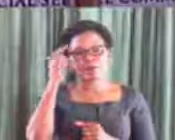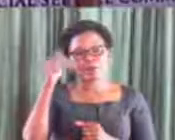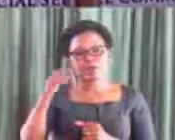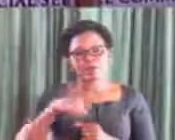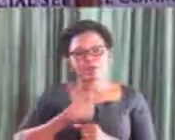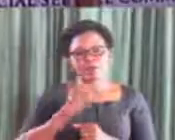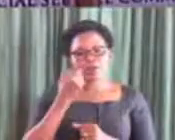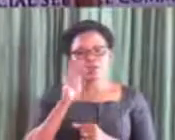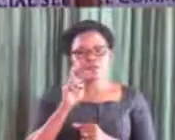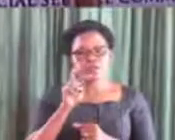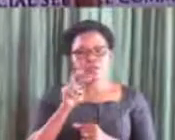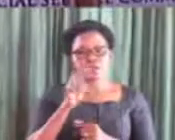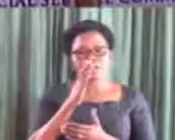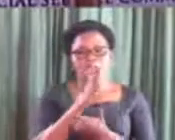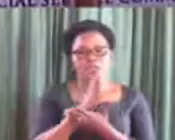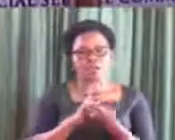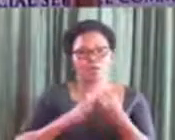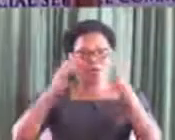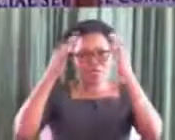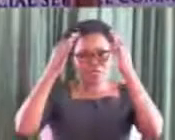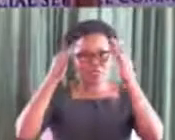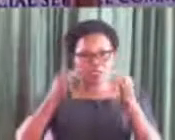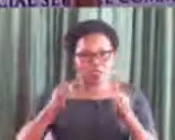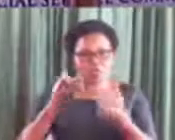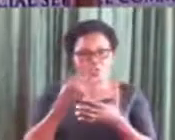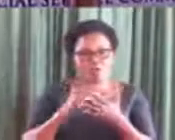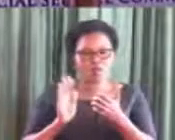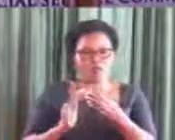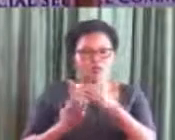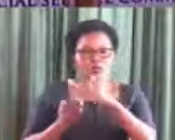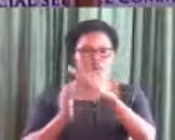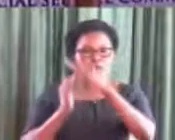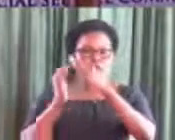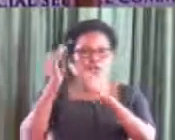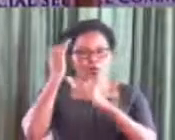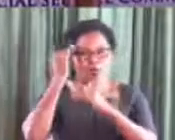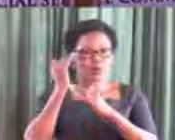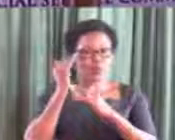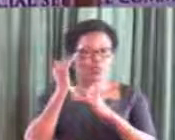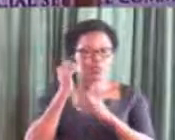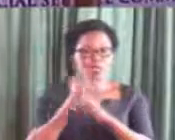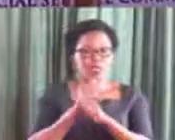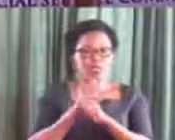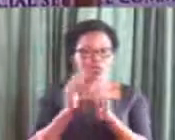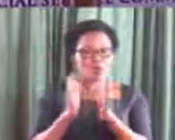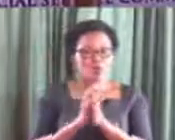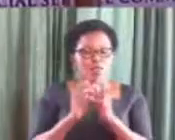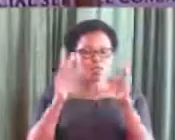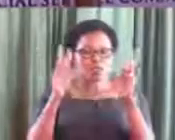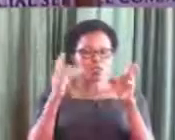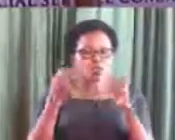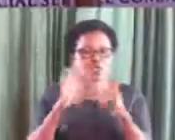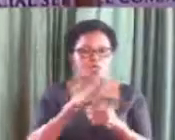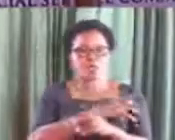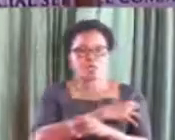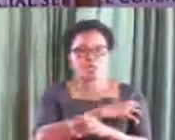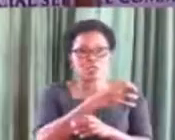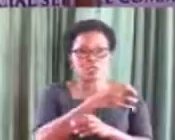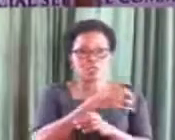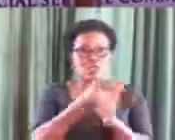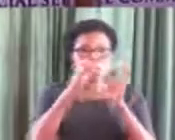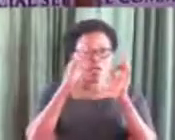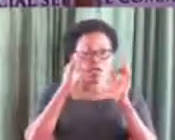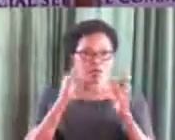decisions of the Supreme Court dealing with issues of jurisdiction, whether or